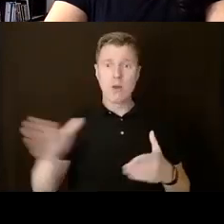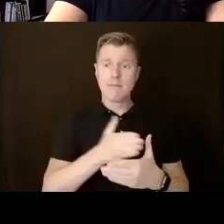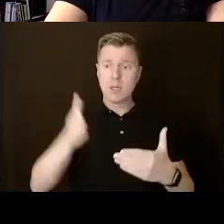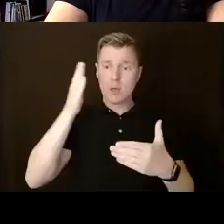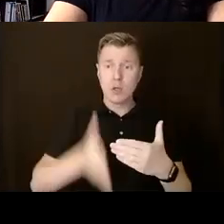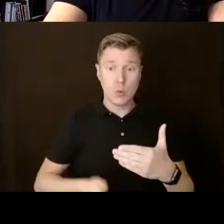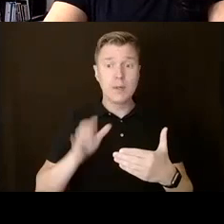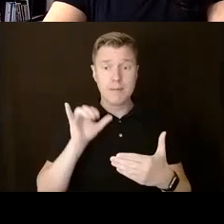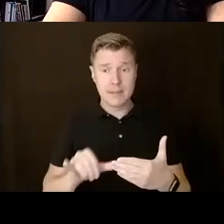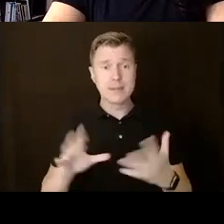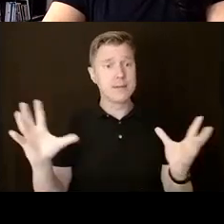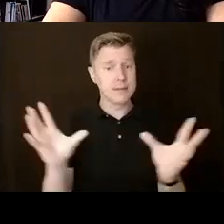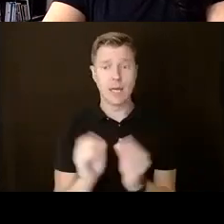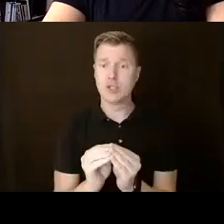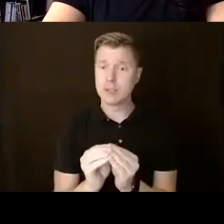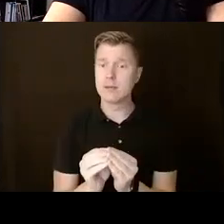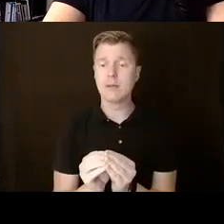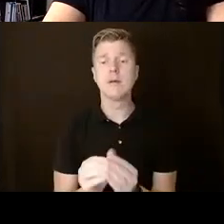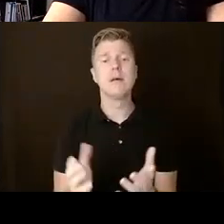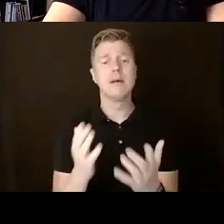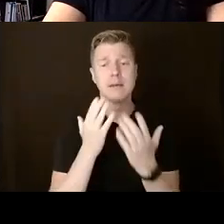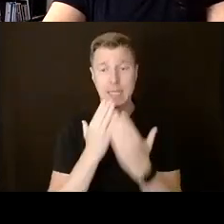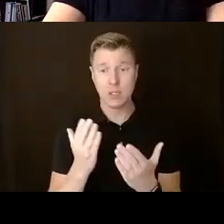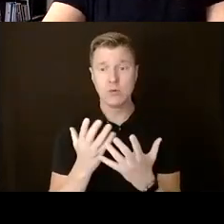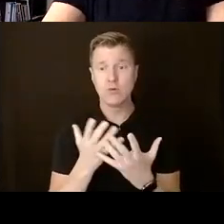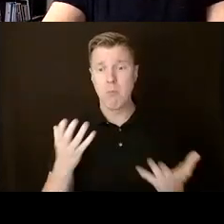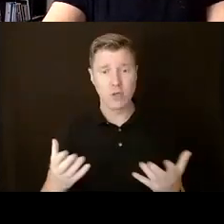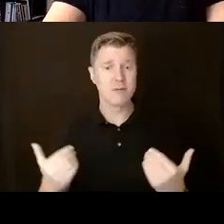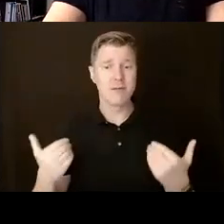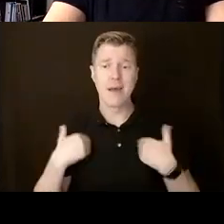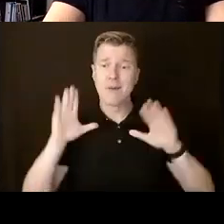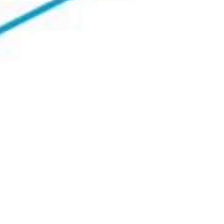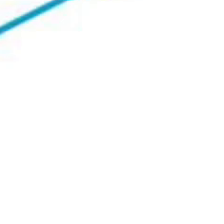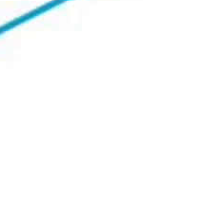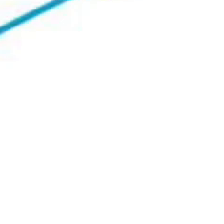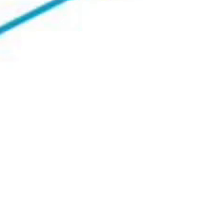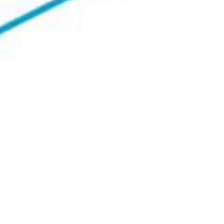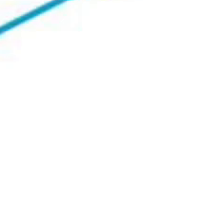our session. So thank you all, and I hope you all have a wonderful weekend.